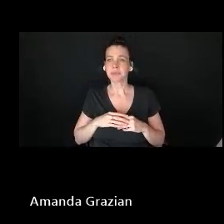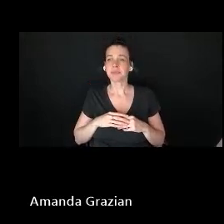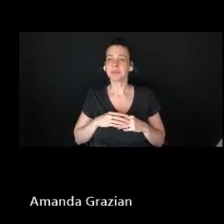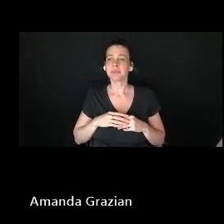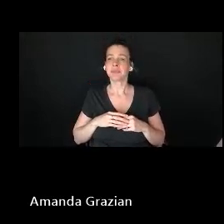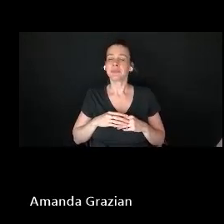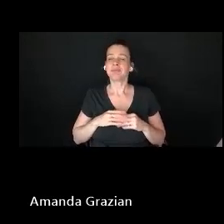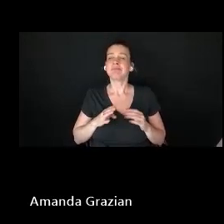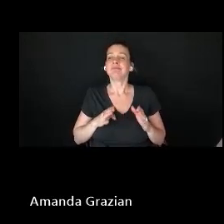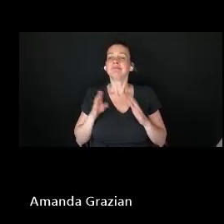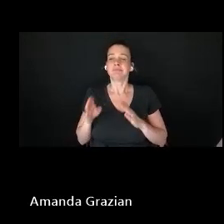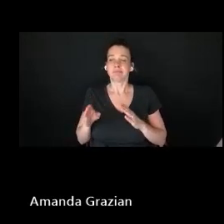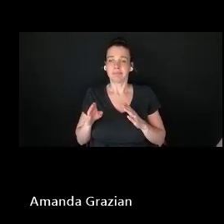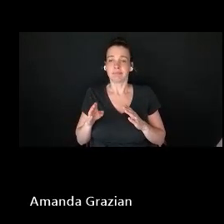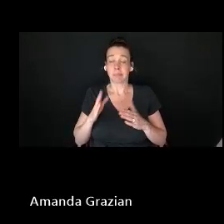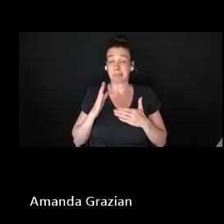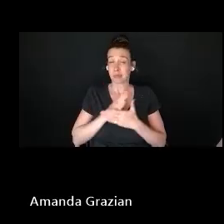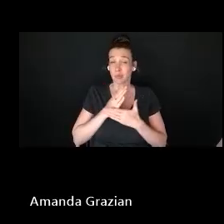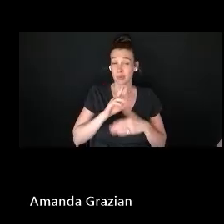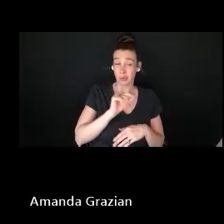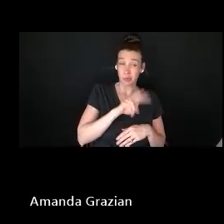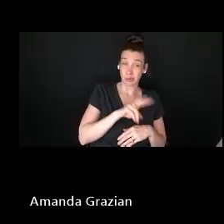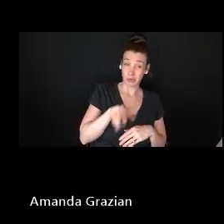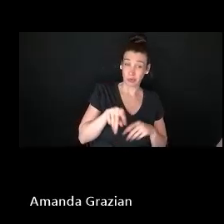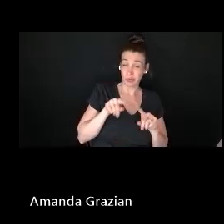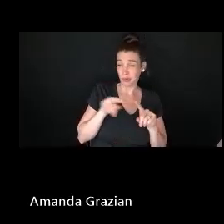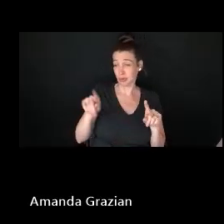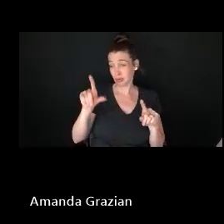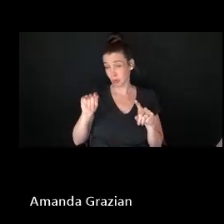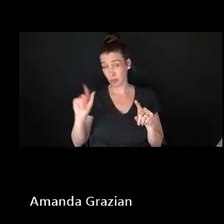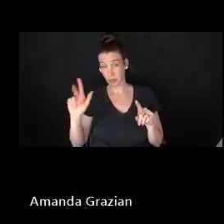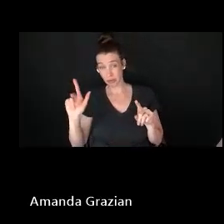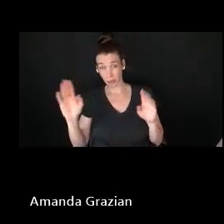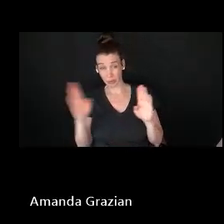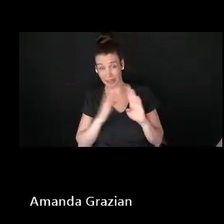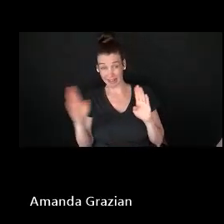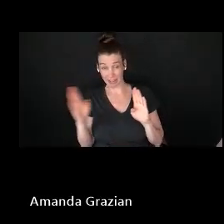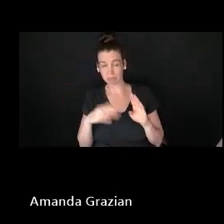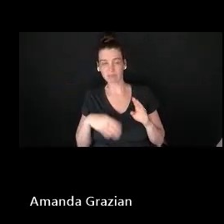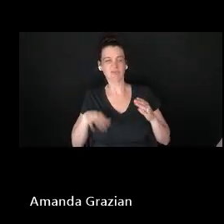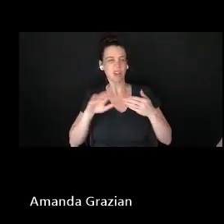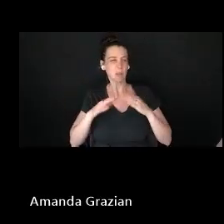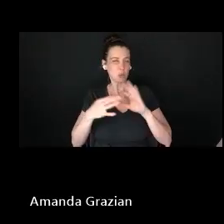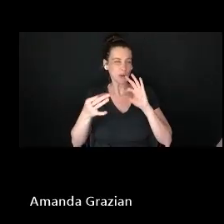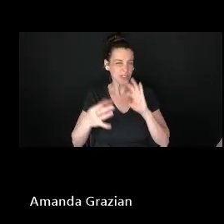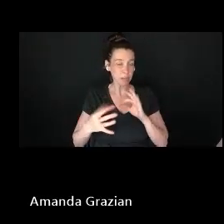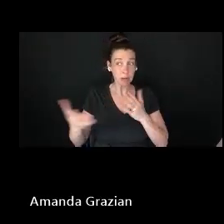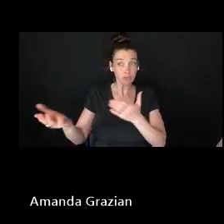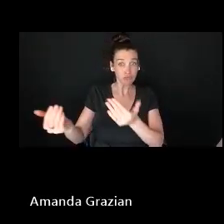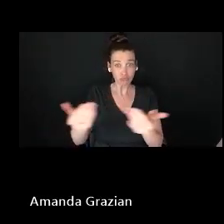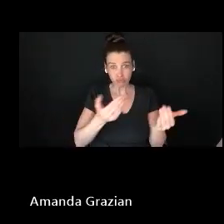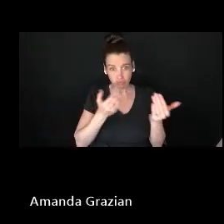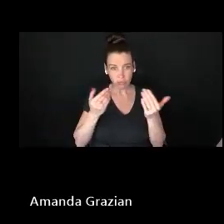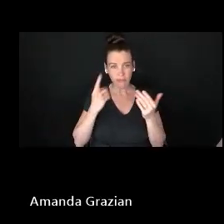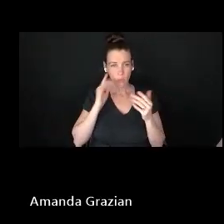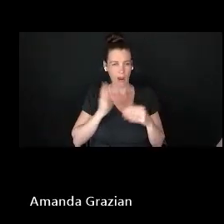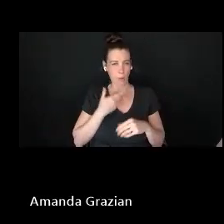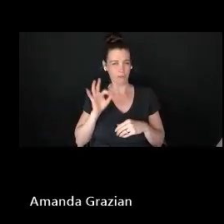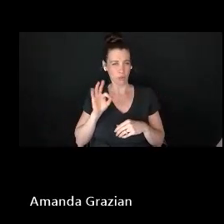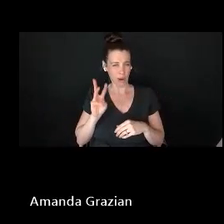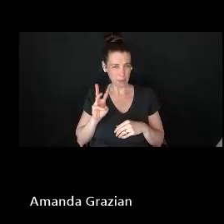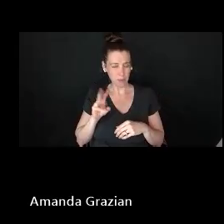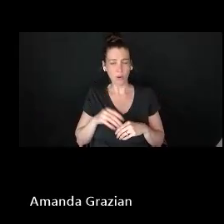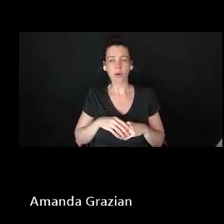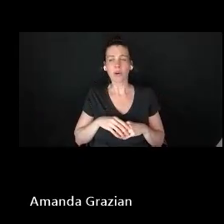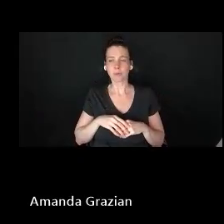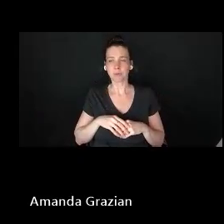2022. And then in between 2022 and 2023, community input was again sought on the framework through a request for